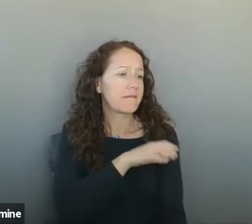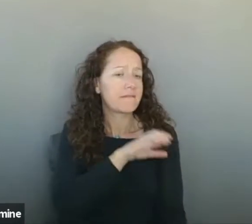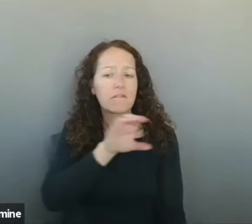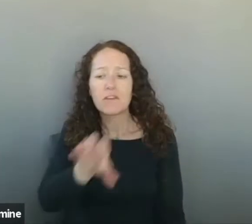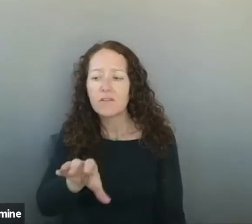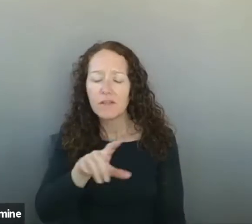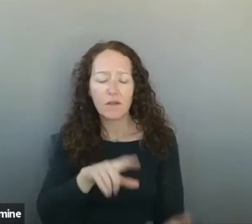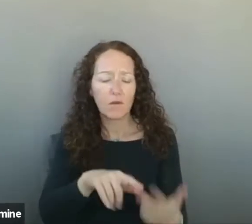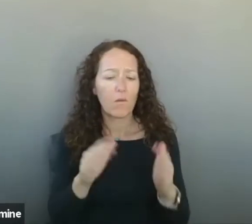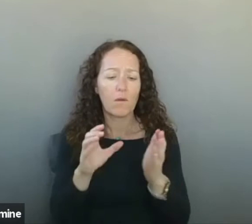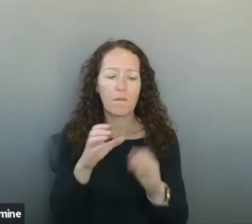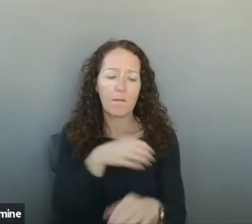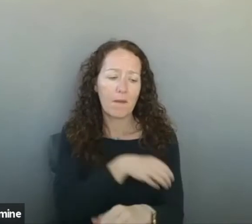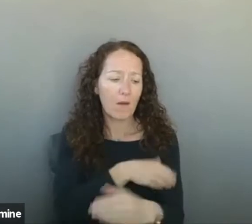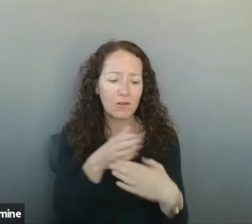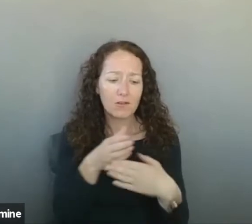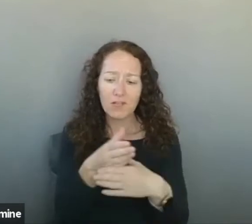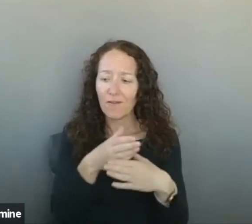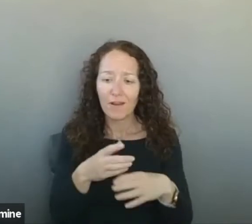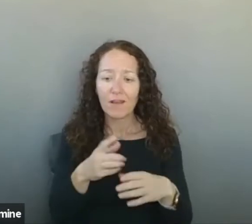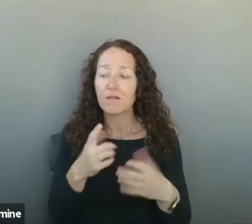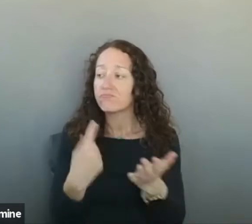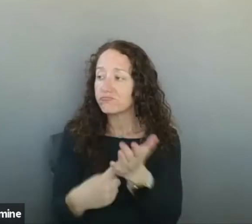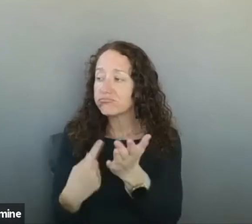it. And so,